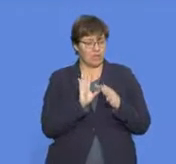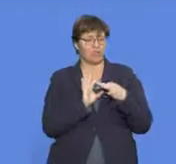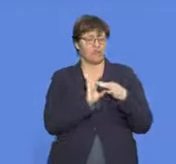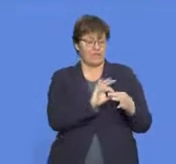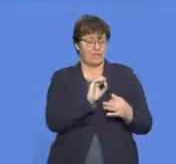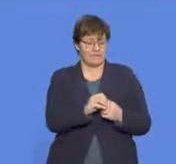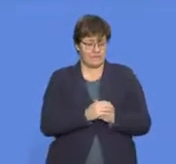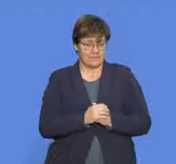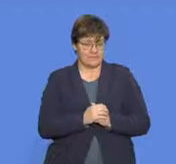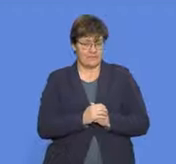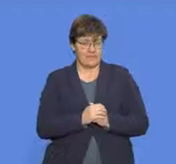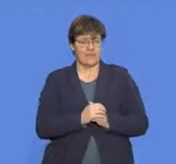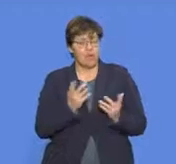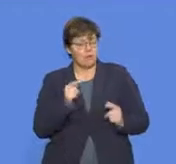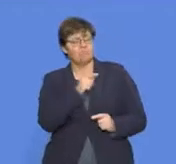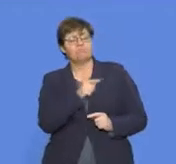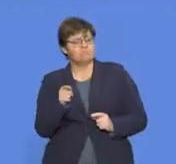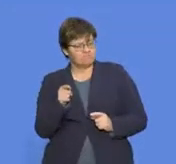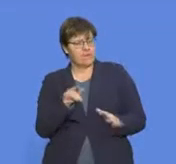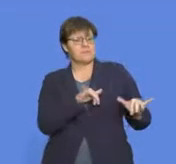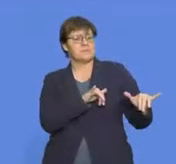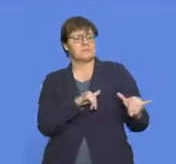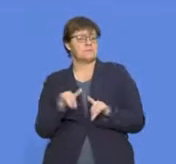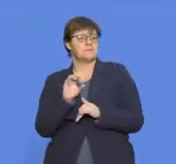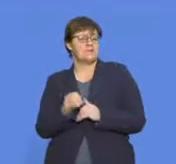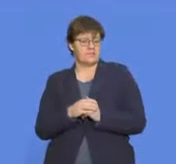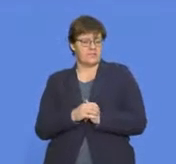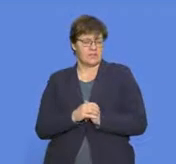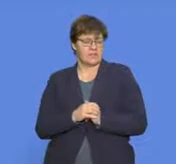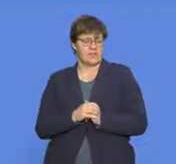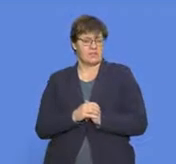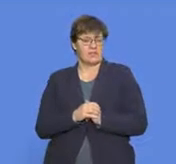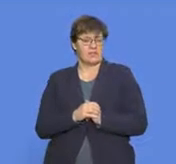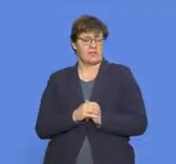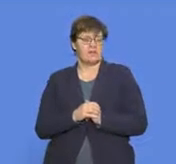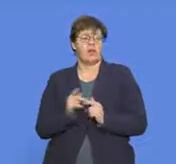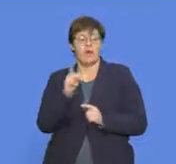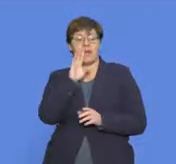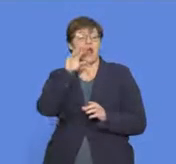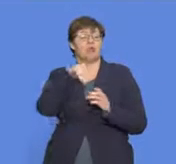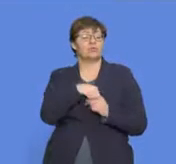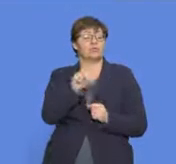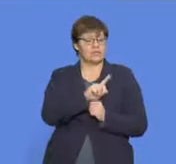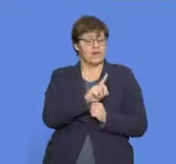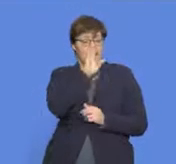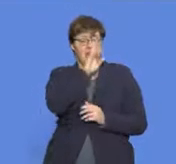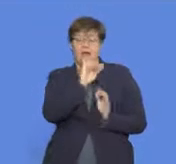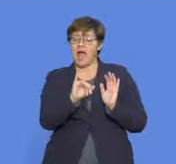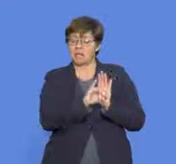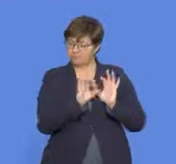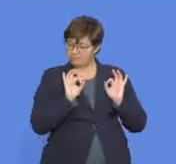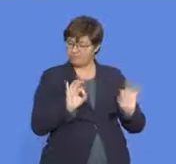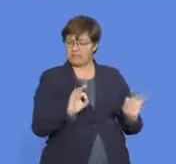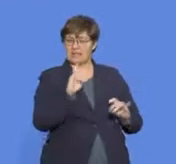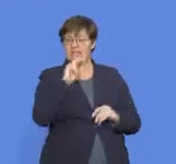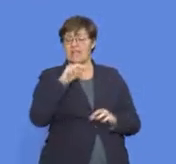closely related and are likely to have in common or have a common ancestor includes